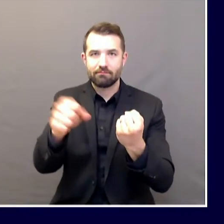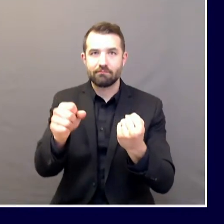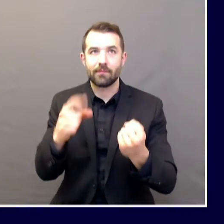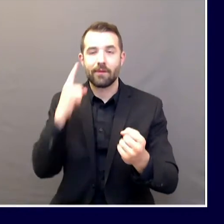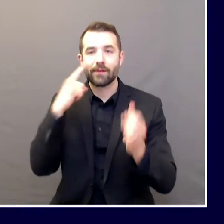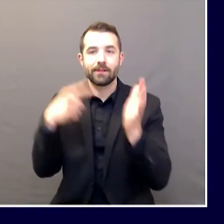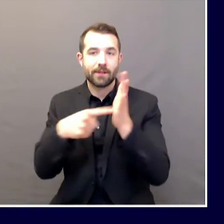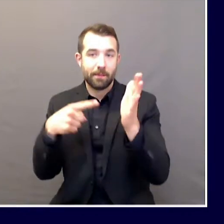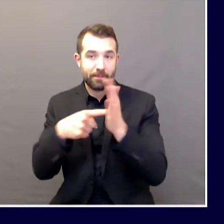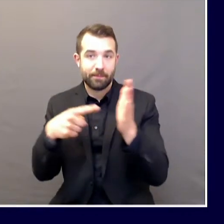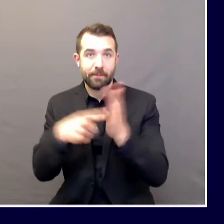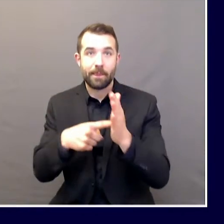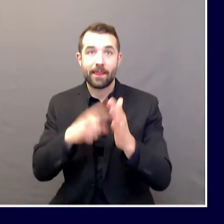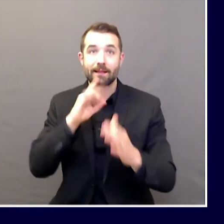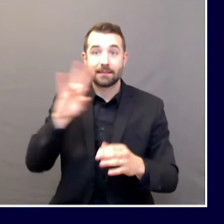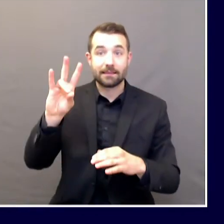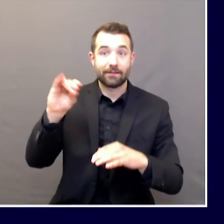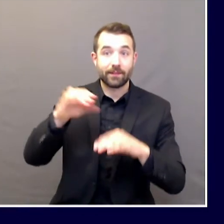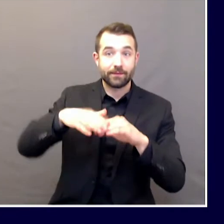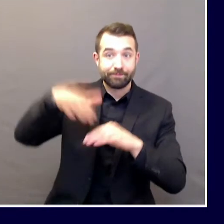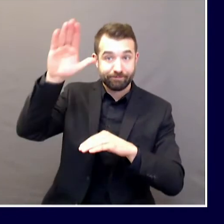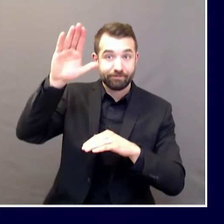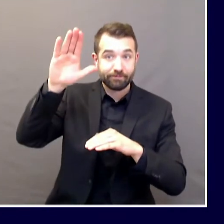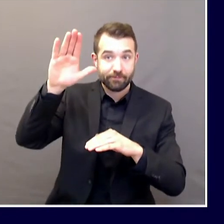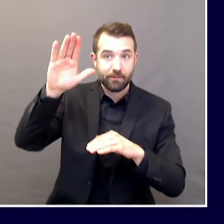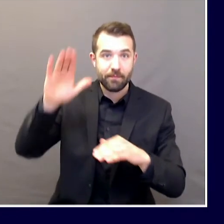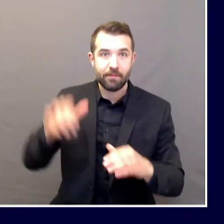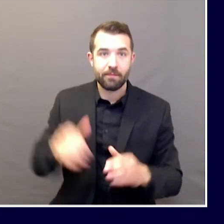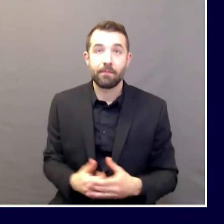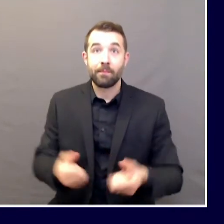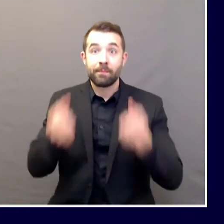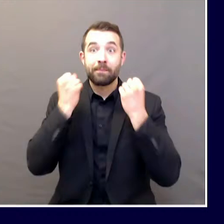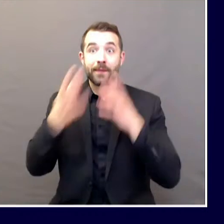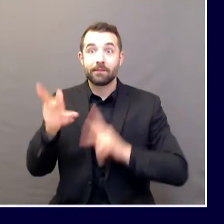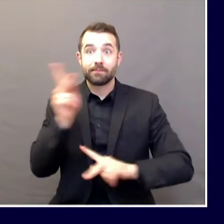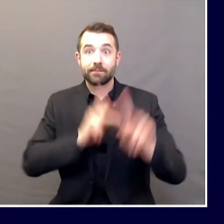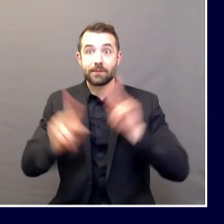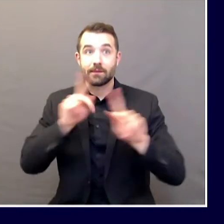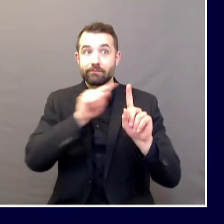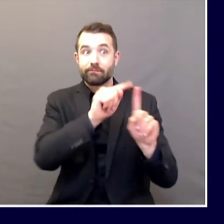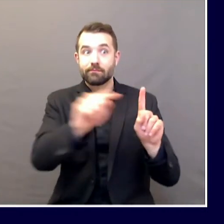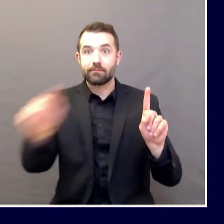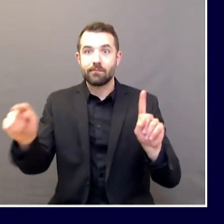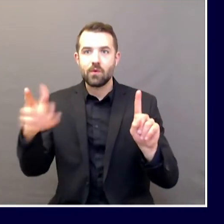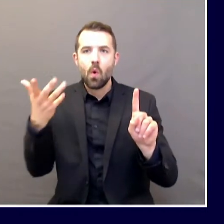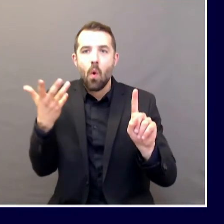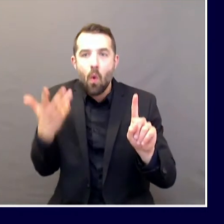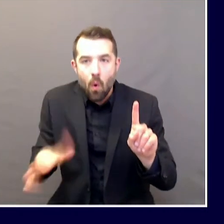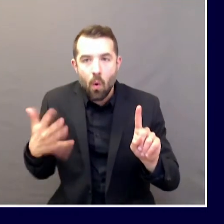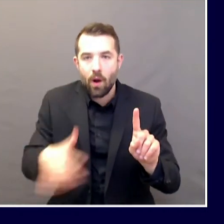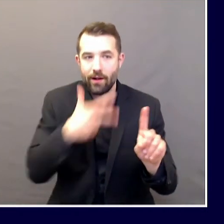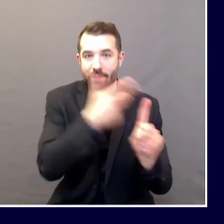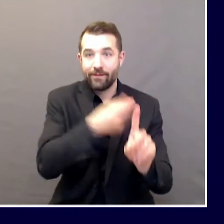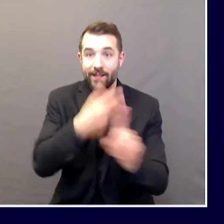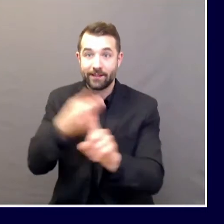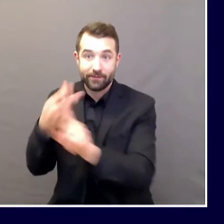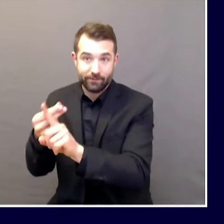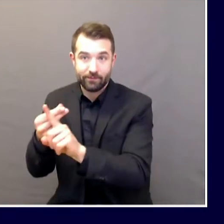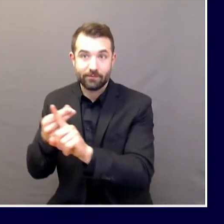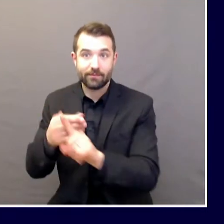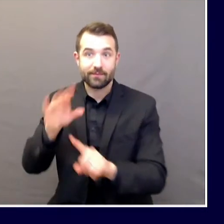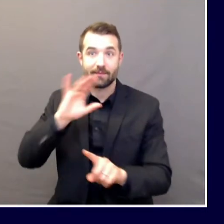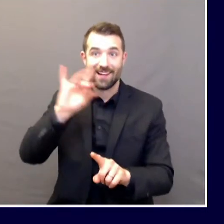and over, there have been a large number of folks who have already gotten their shot. We're at over 80% of